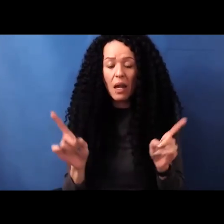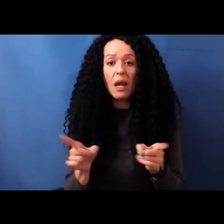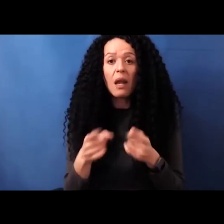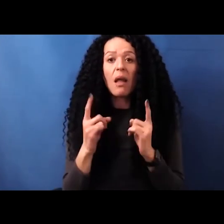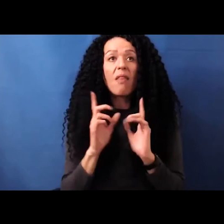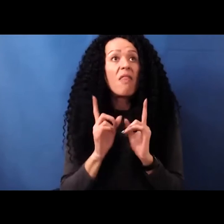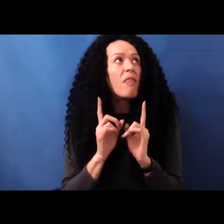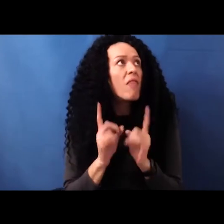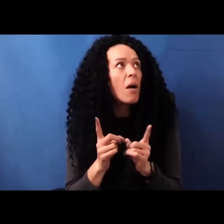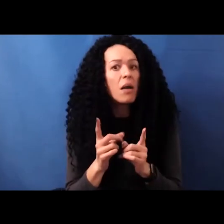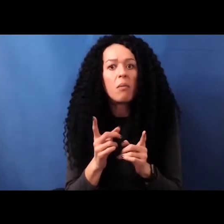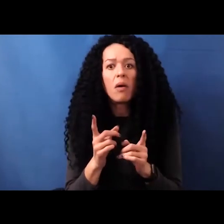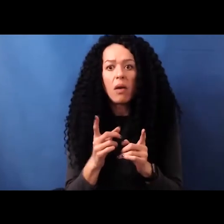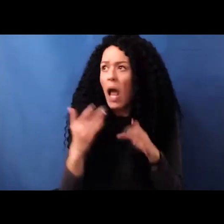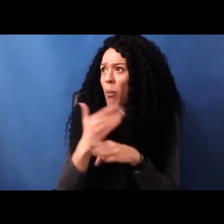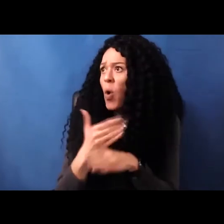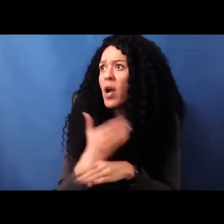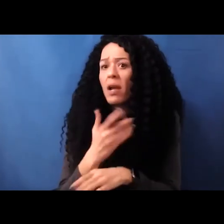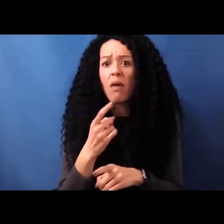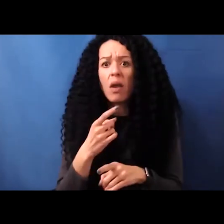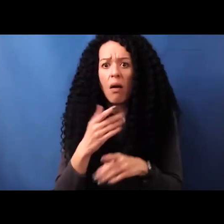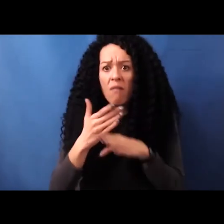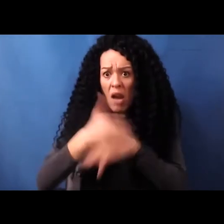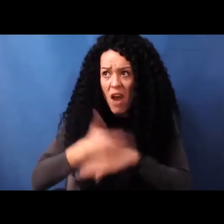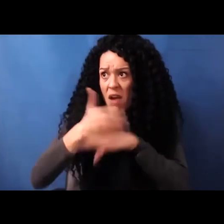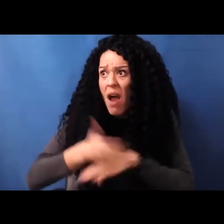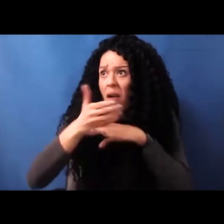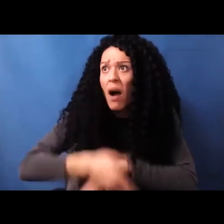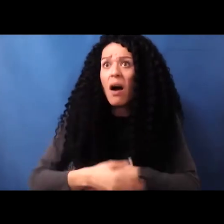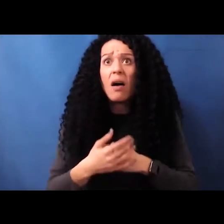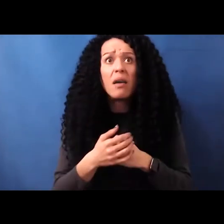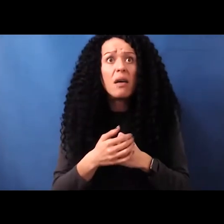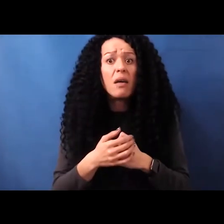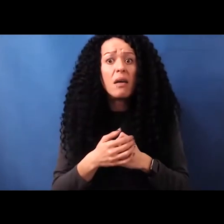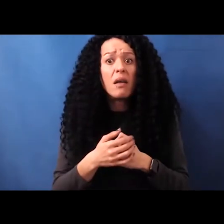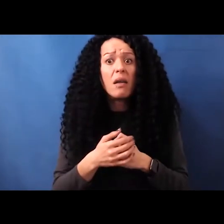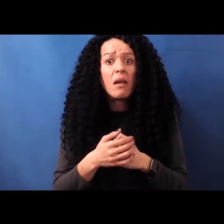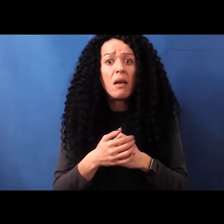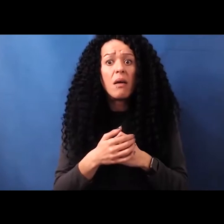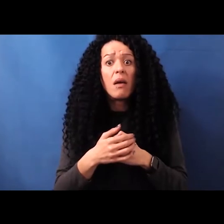music. I am working very, very hard.